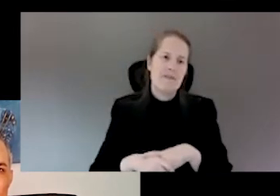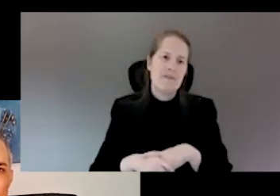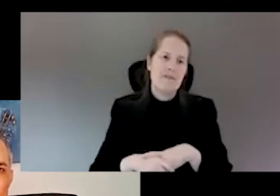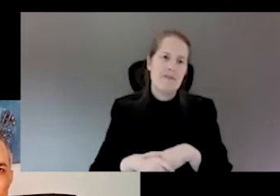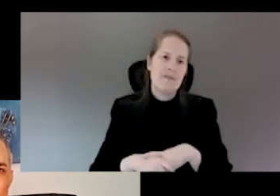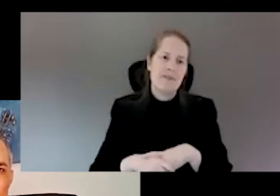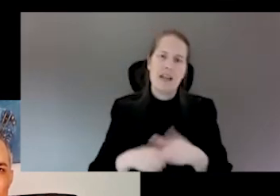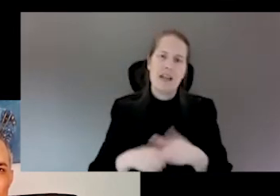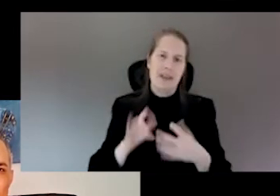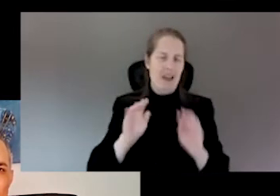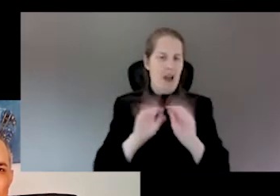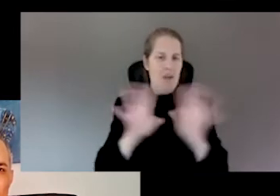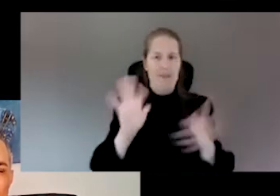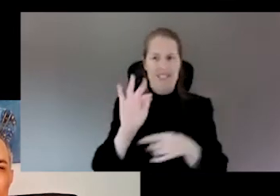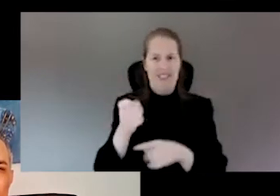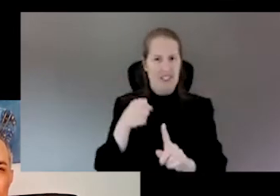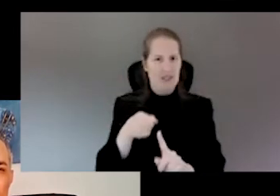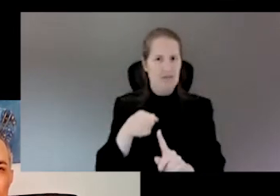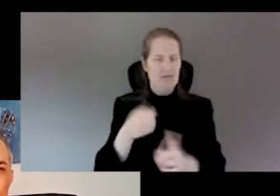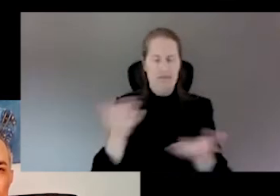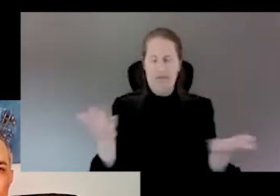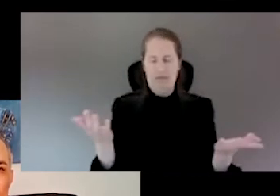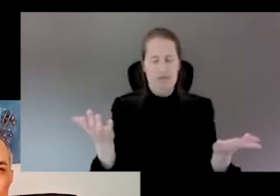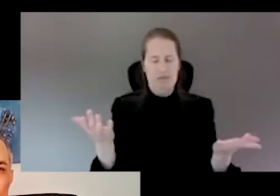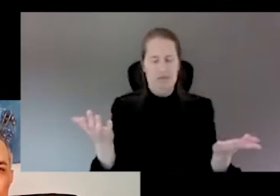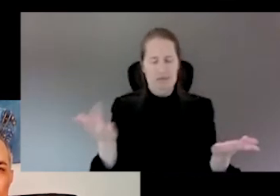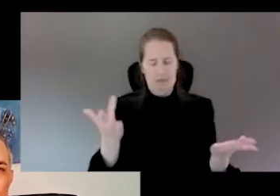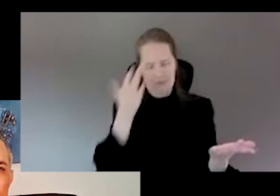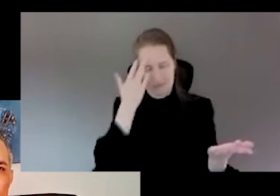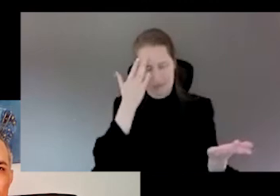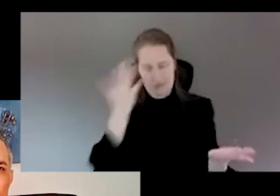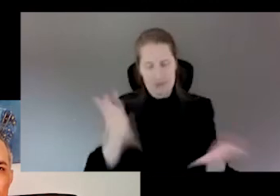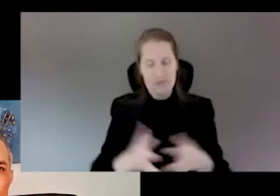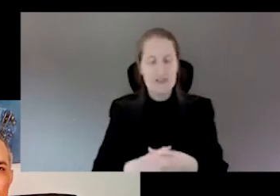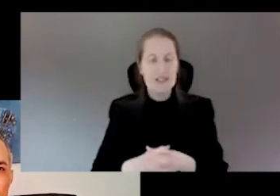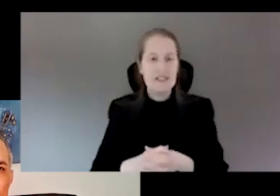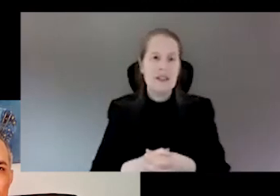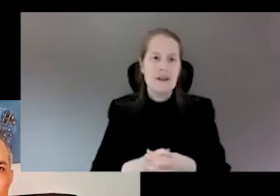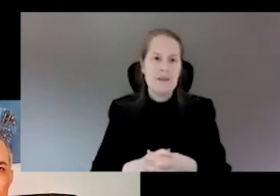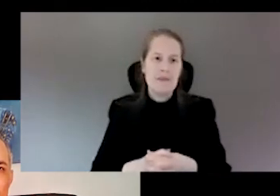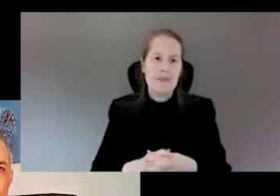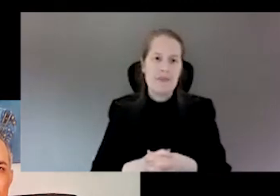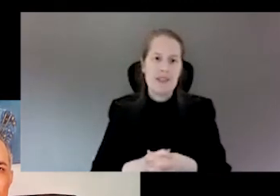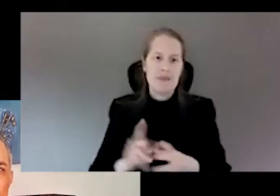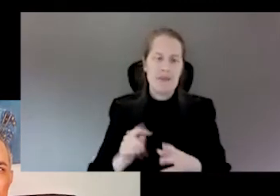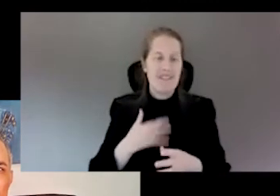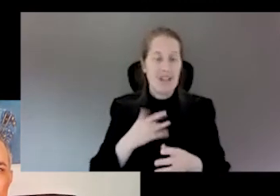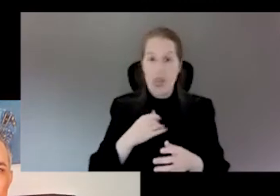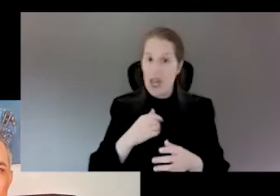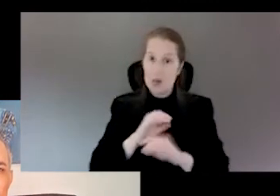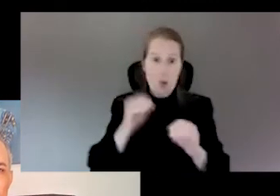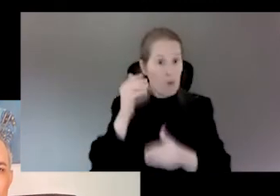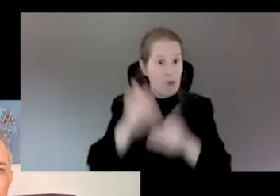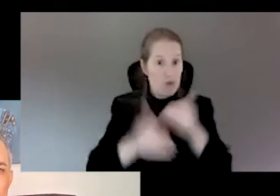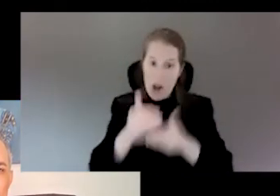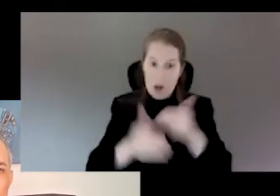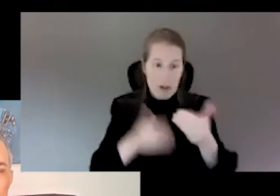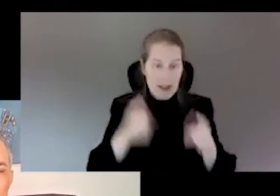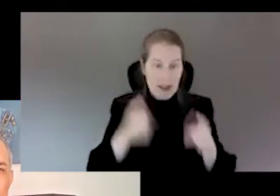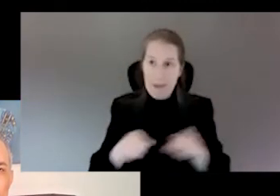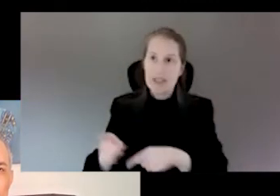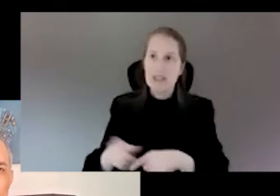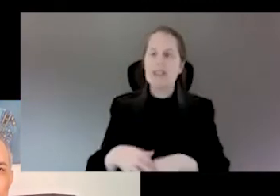obvious fix, but not feeling like there was much progress on that. And so that's when I decided to